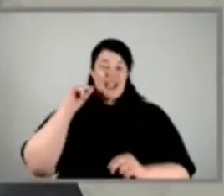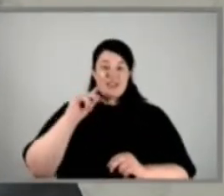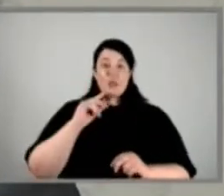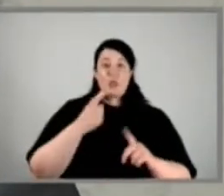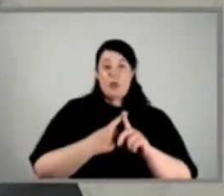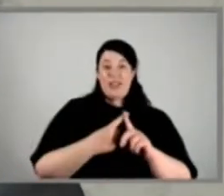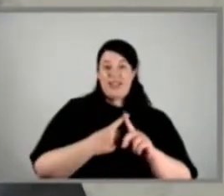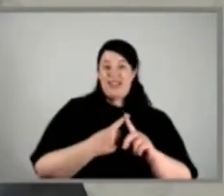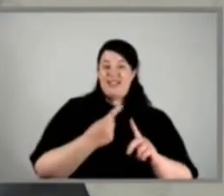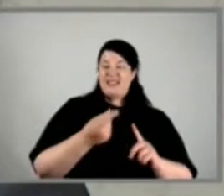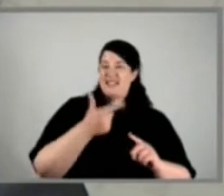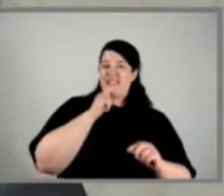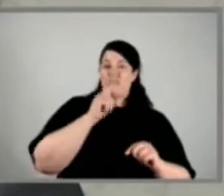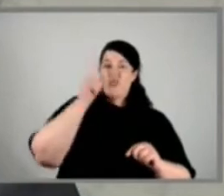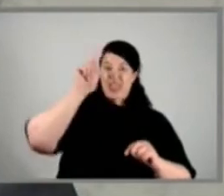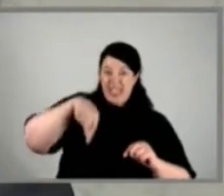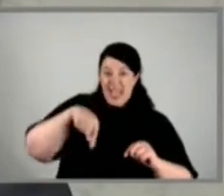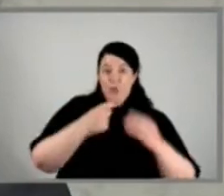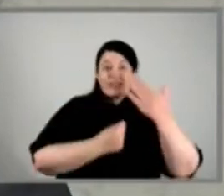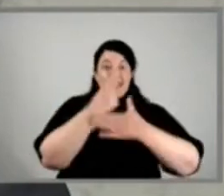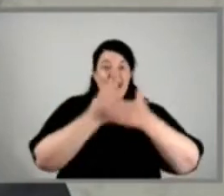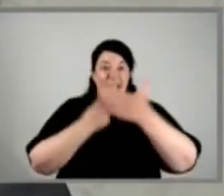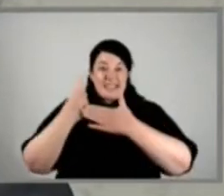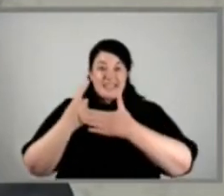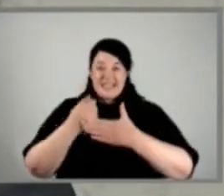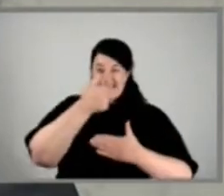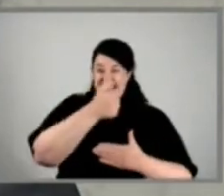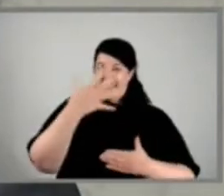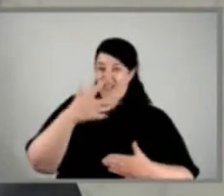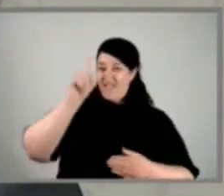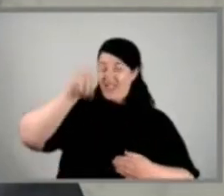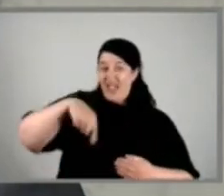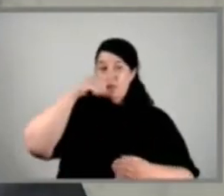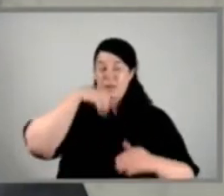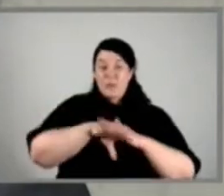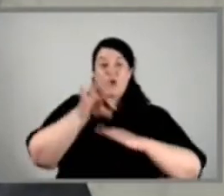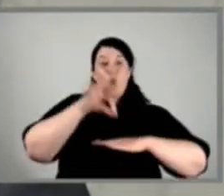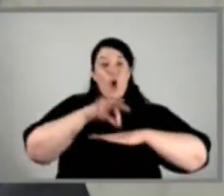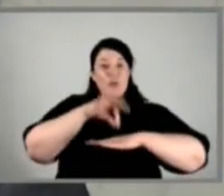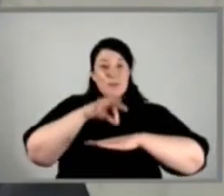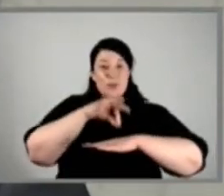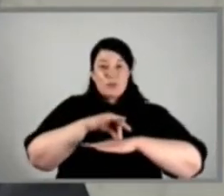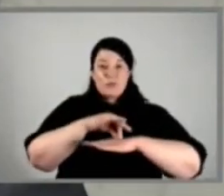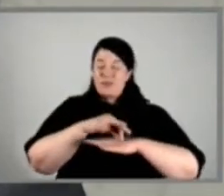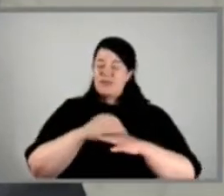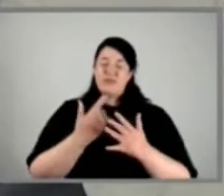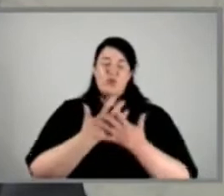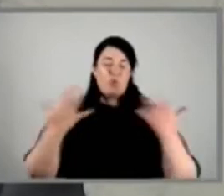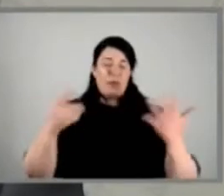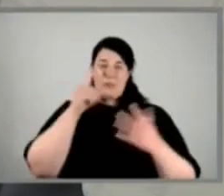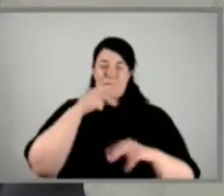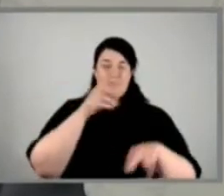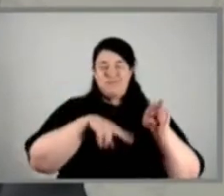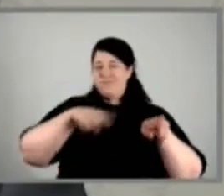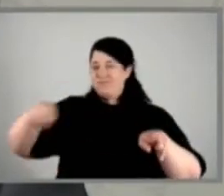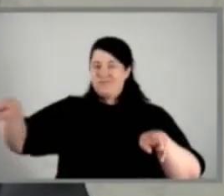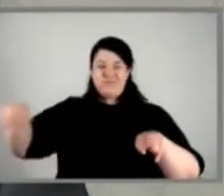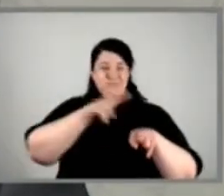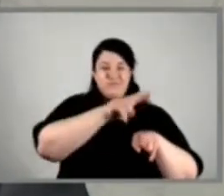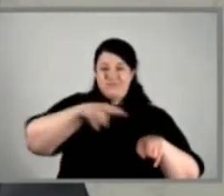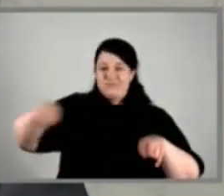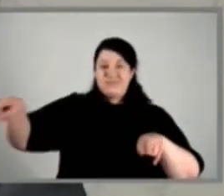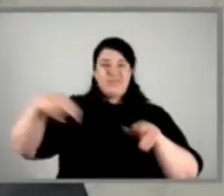731,000 cases. They have 65,000 people in hospital. Their hospitals are overstretched, as is the case in many other countries